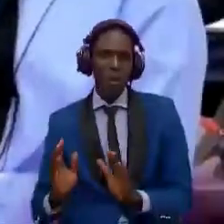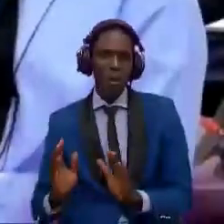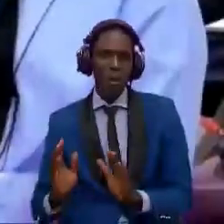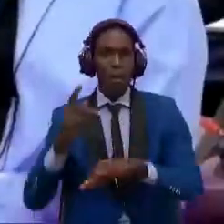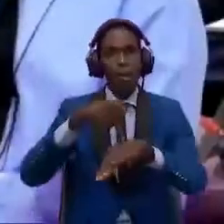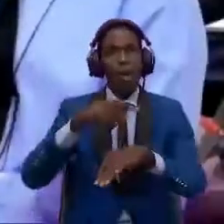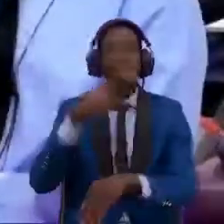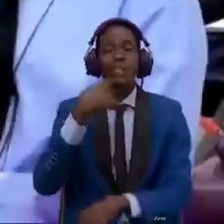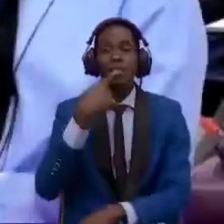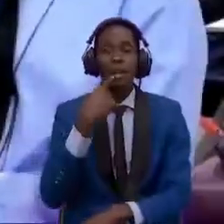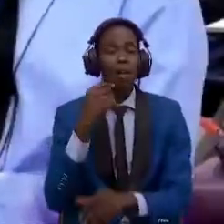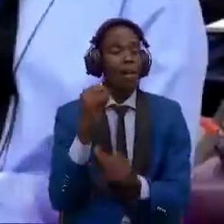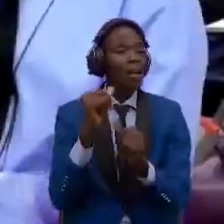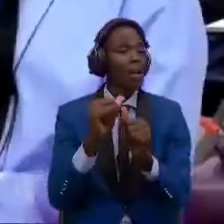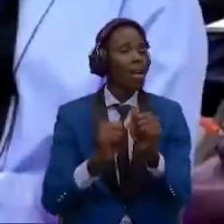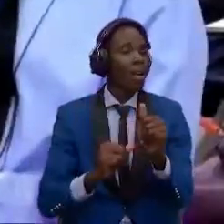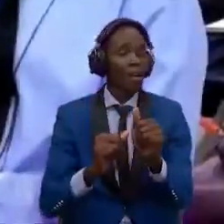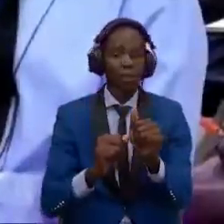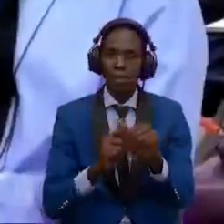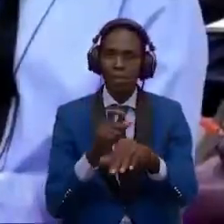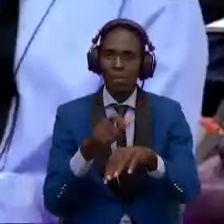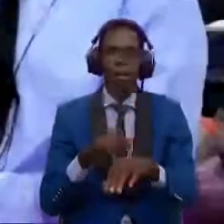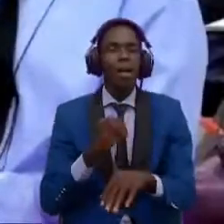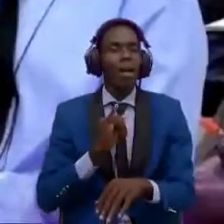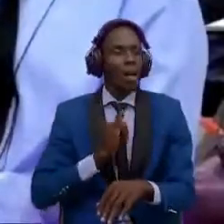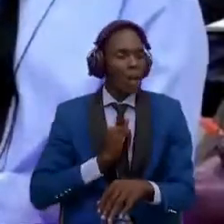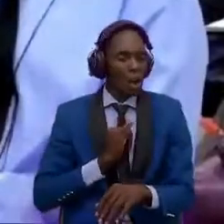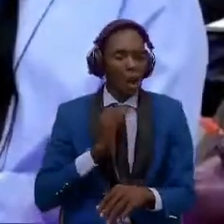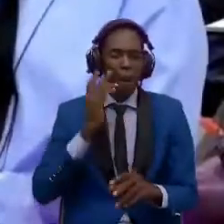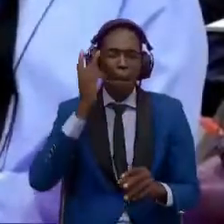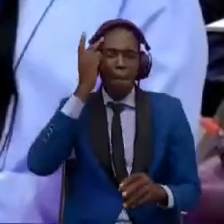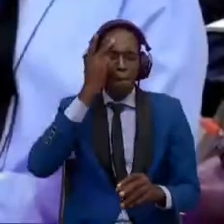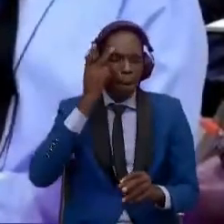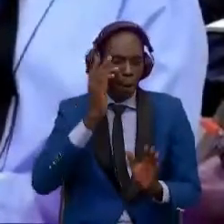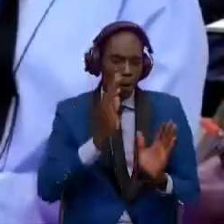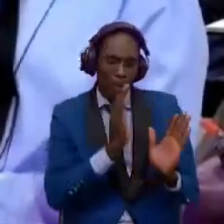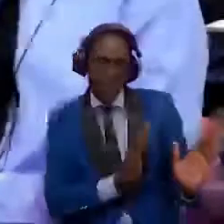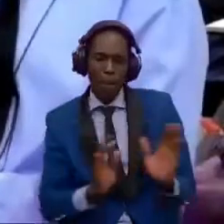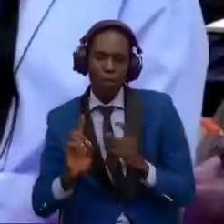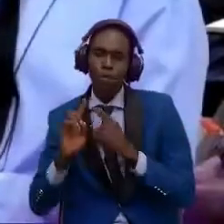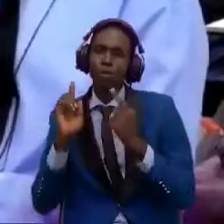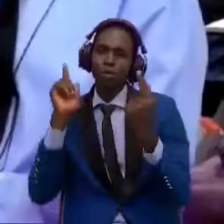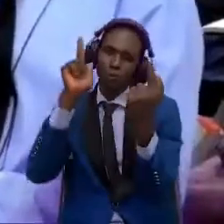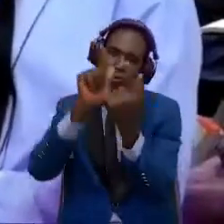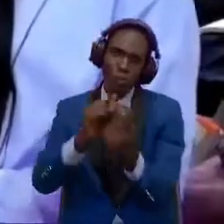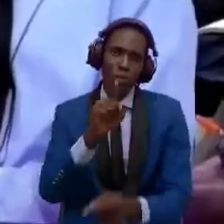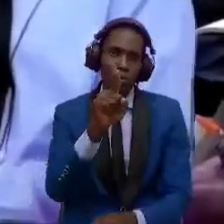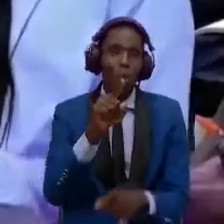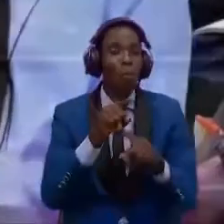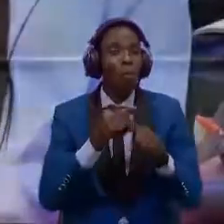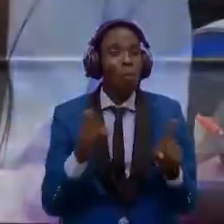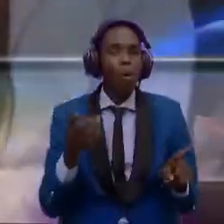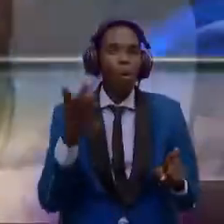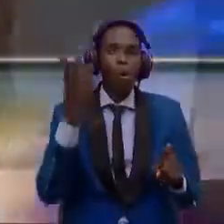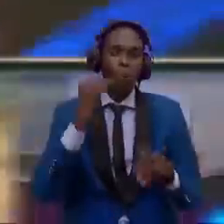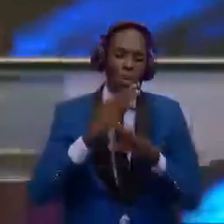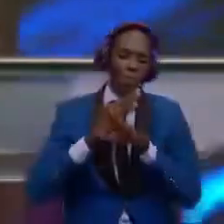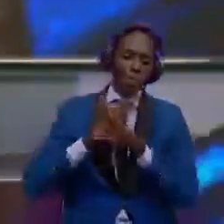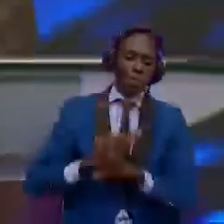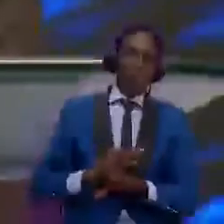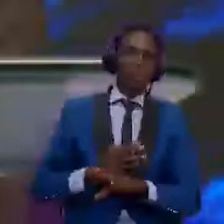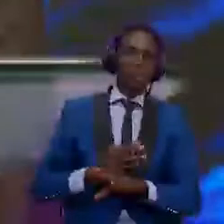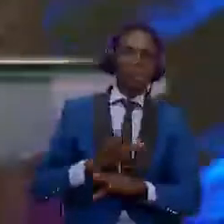said, oftentimes I purpose to come unto you. but was hindered, was